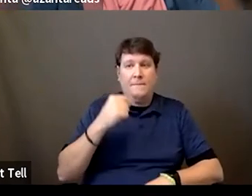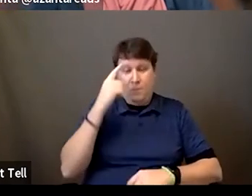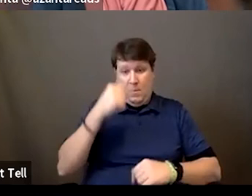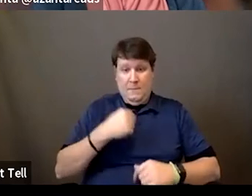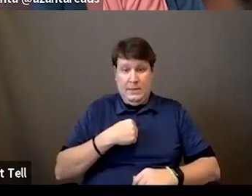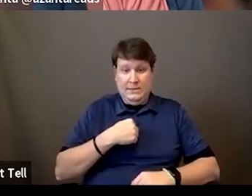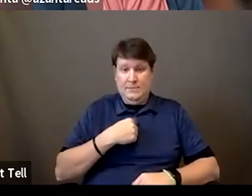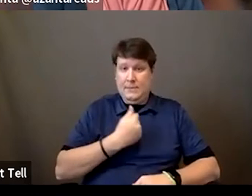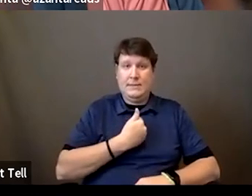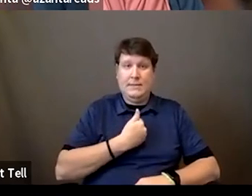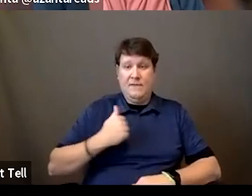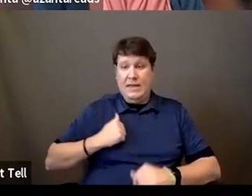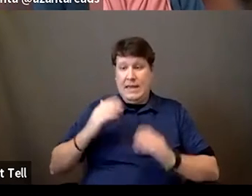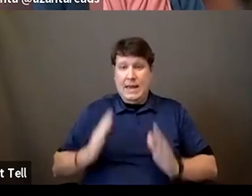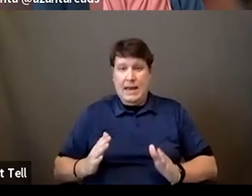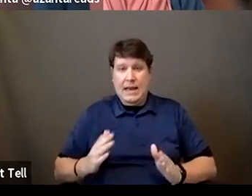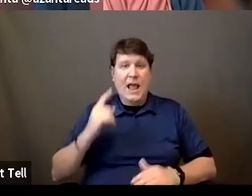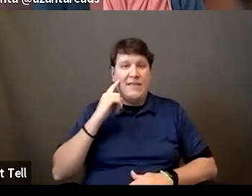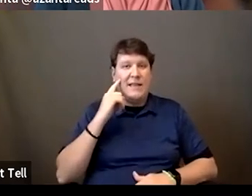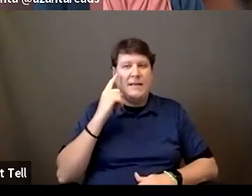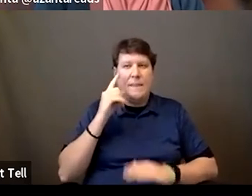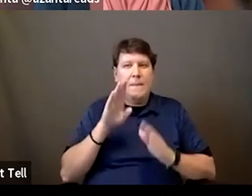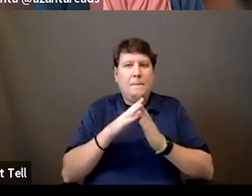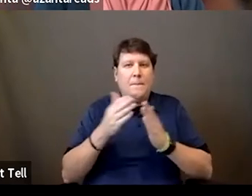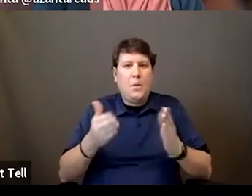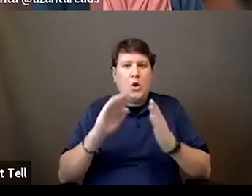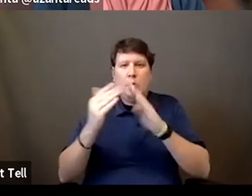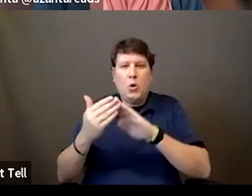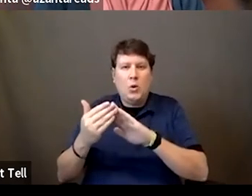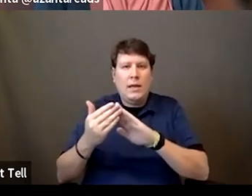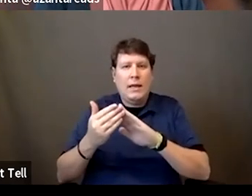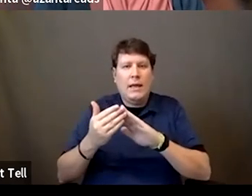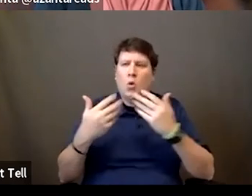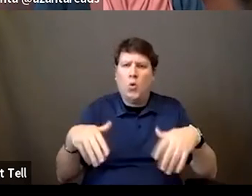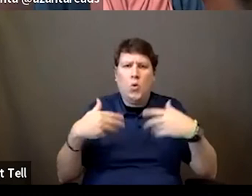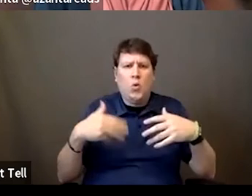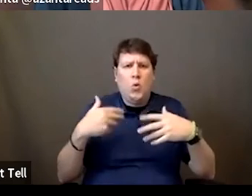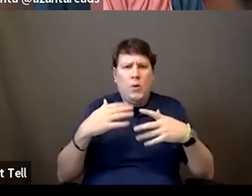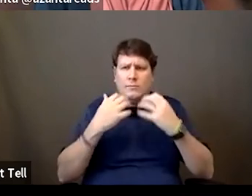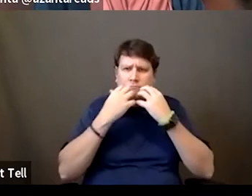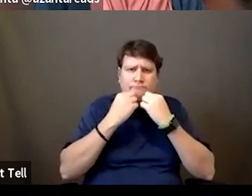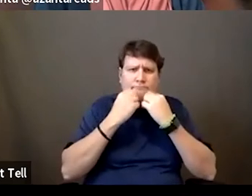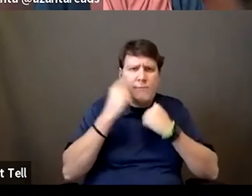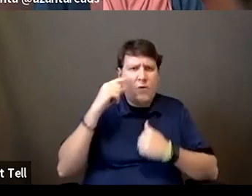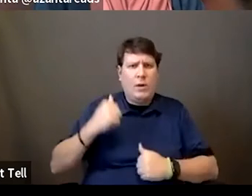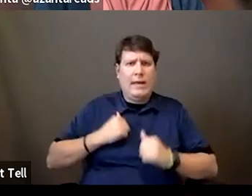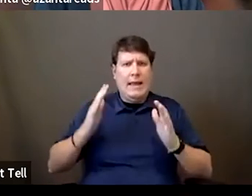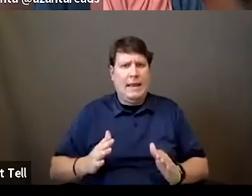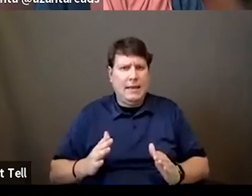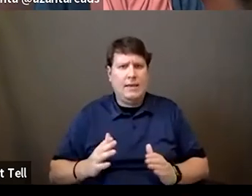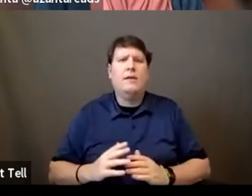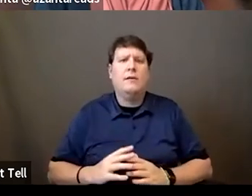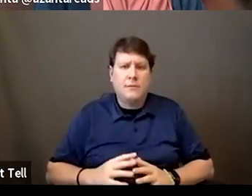book community is so tight-knit, and like the community is so important to Canadians, I think in general, that